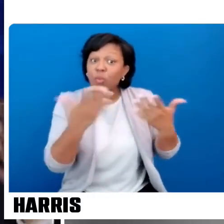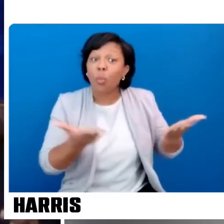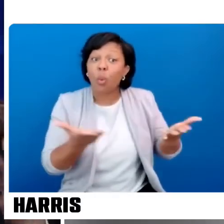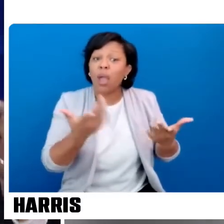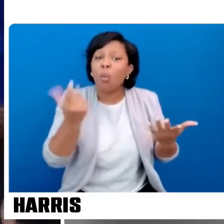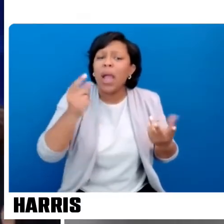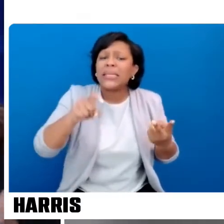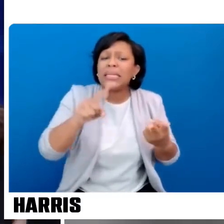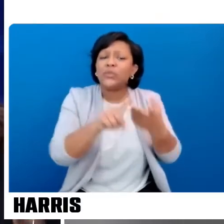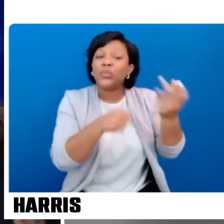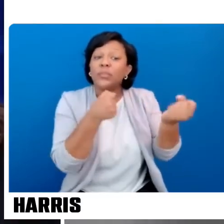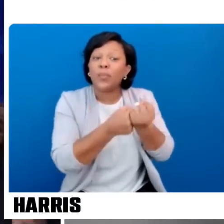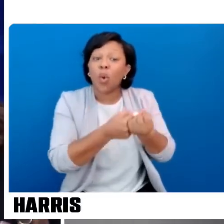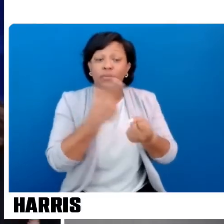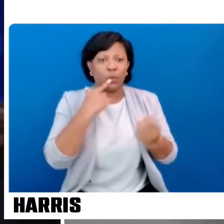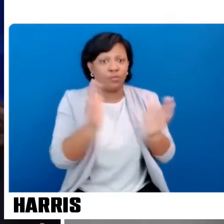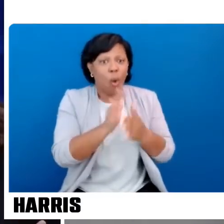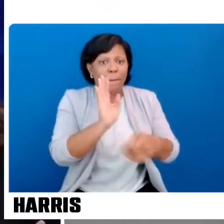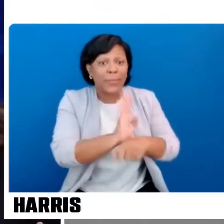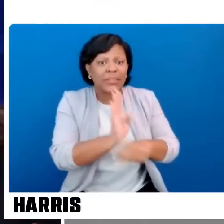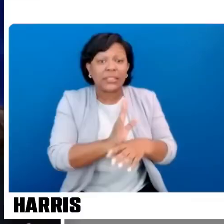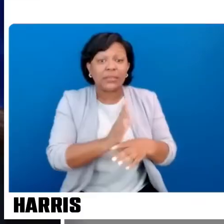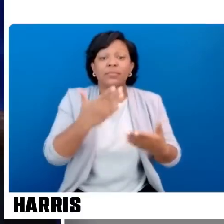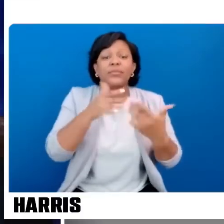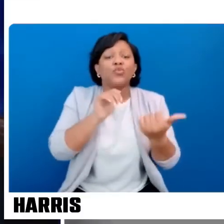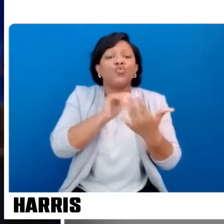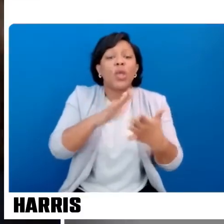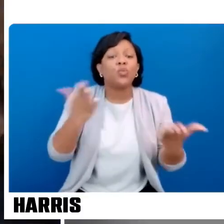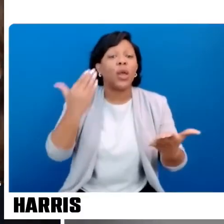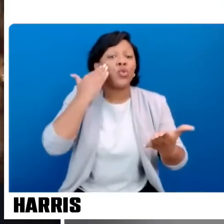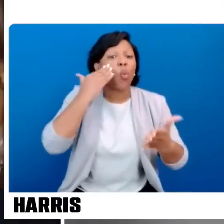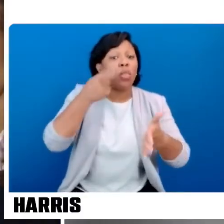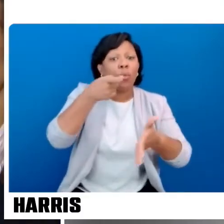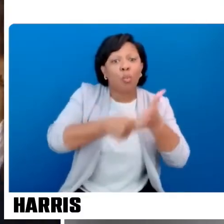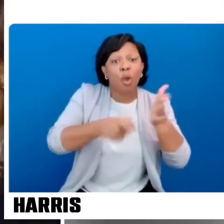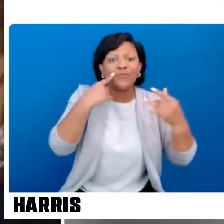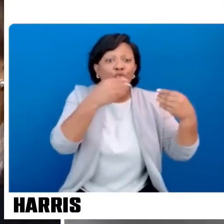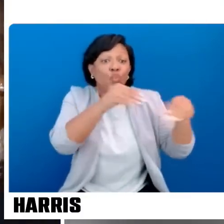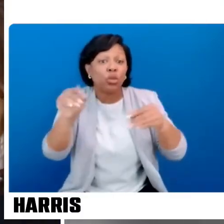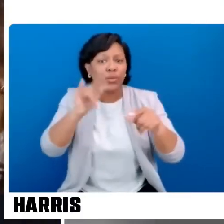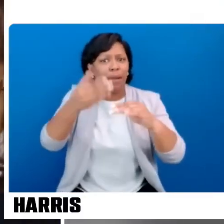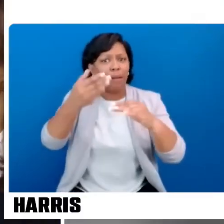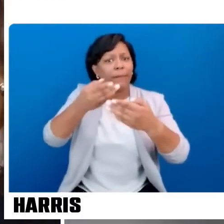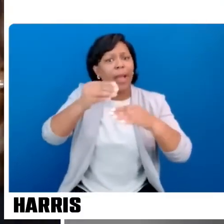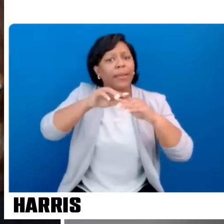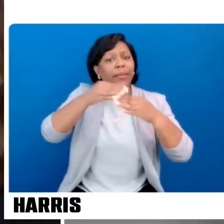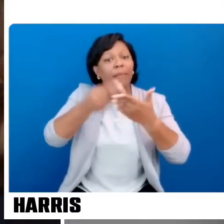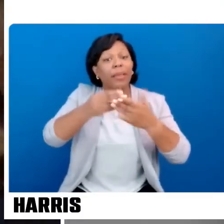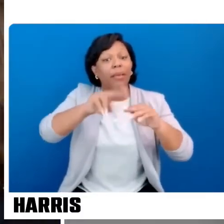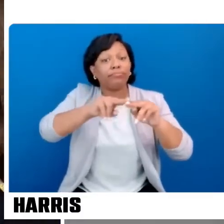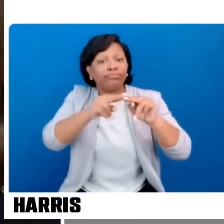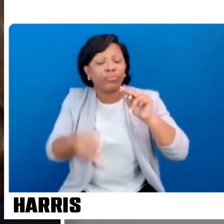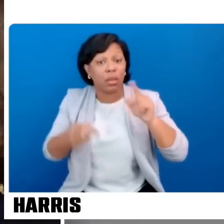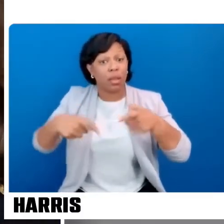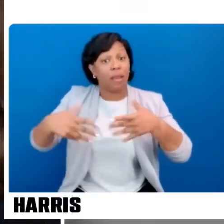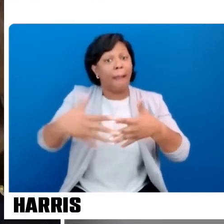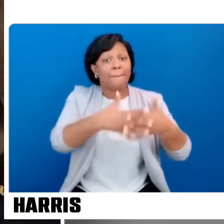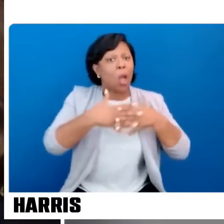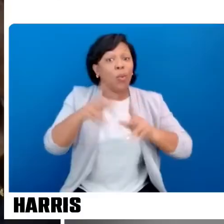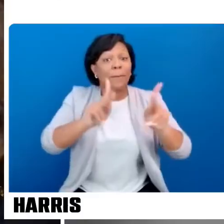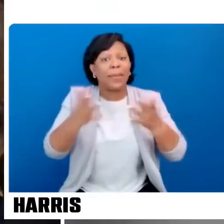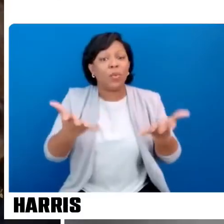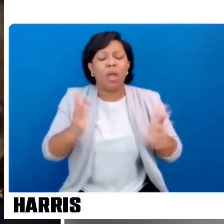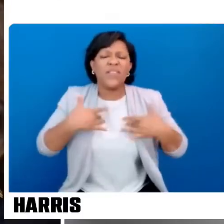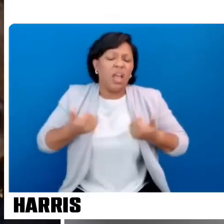businesses, address bringing down the price of groceries. But frankly, the American people are exhausted with this same old